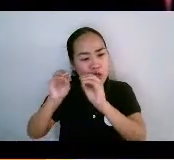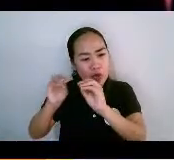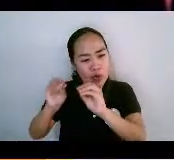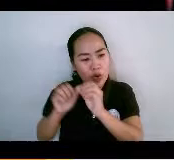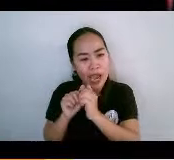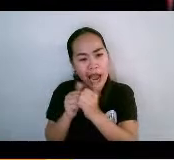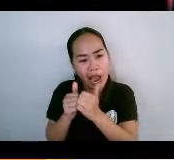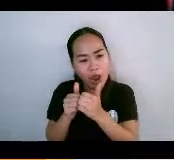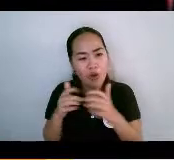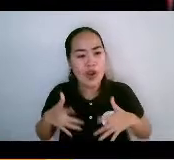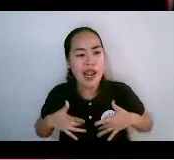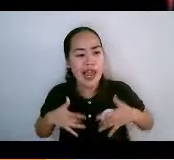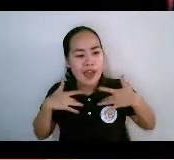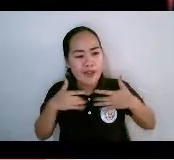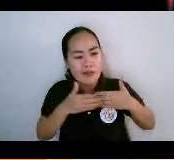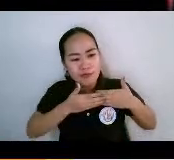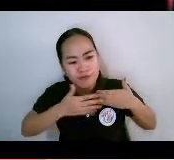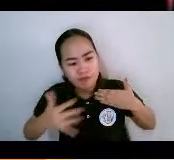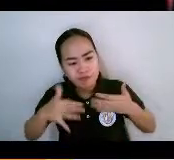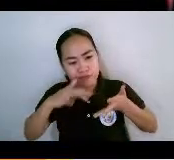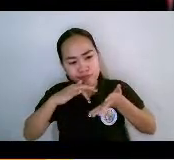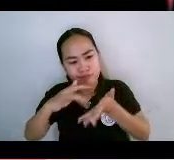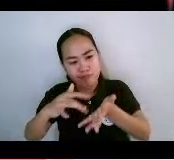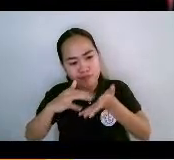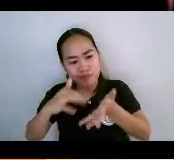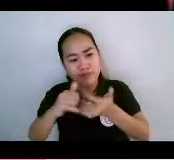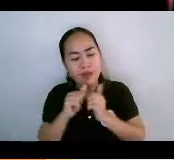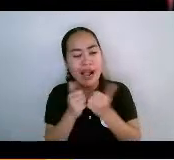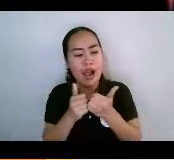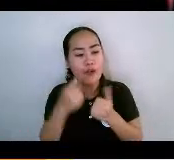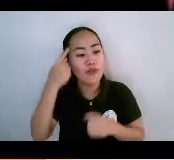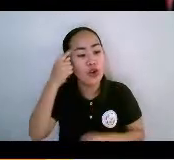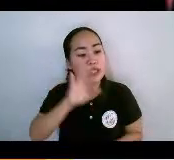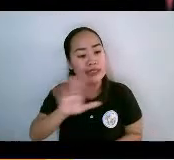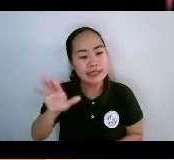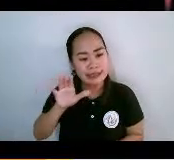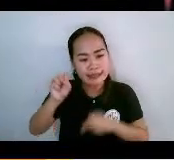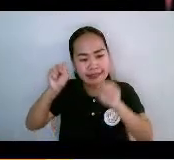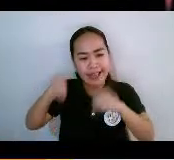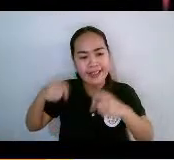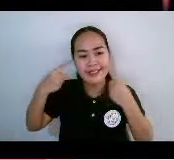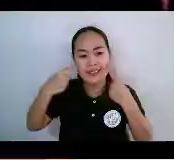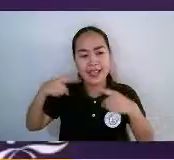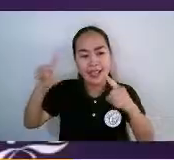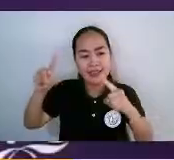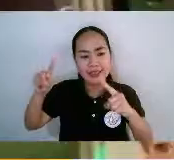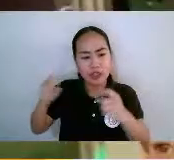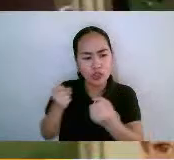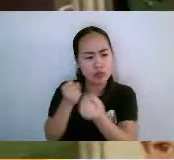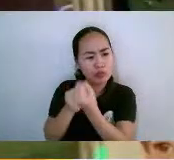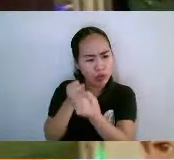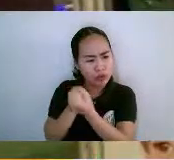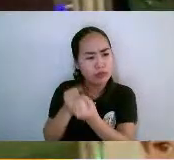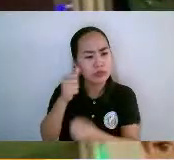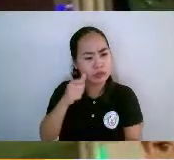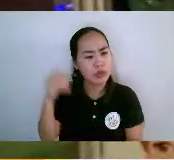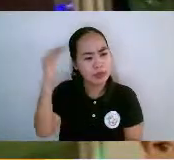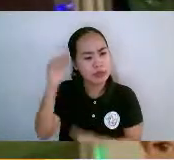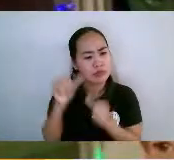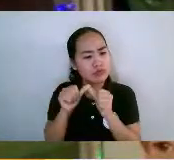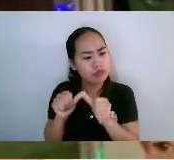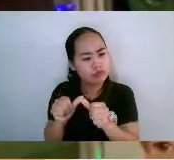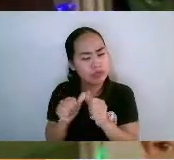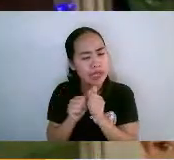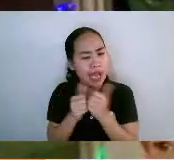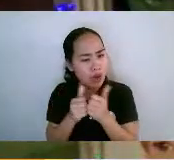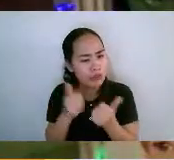and lifelong learning to unleash their full potential. We will continue to support women through